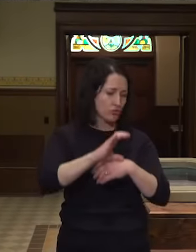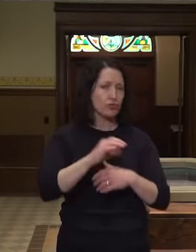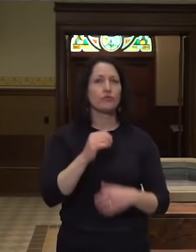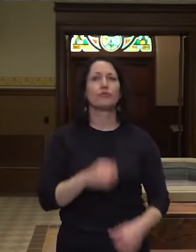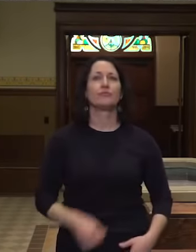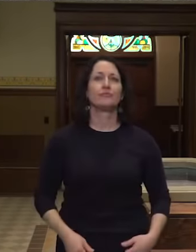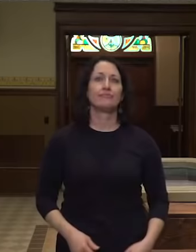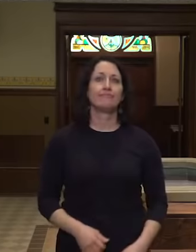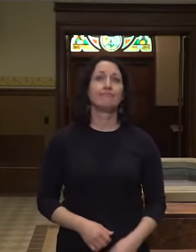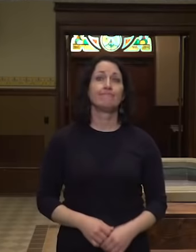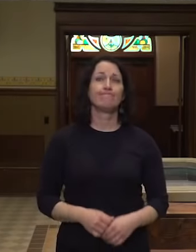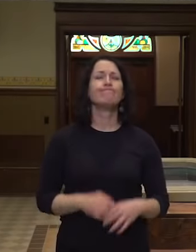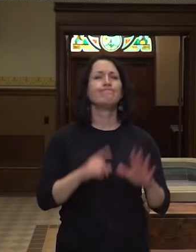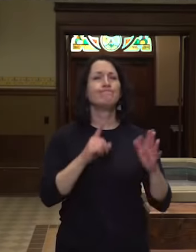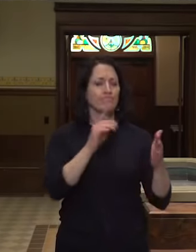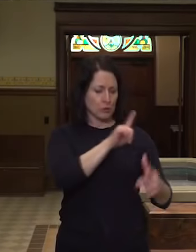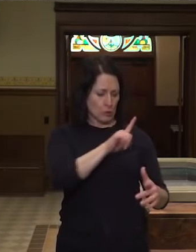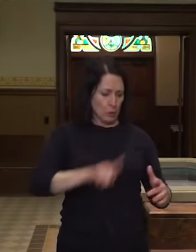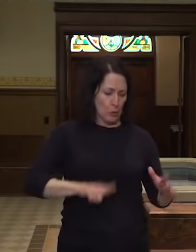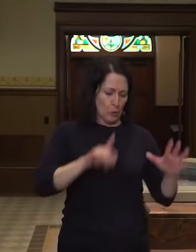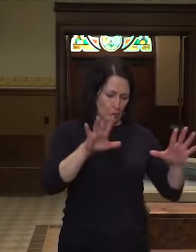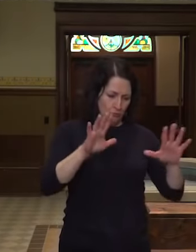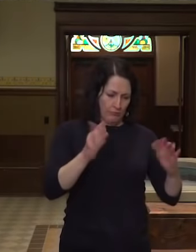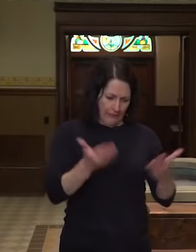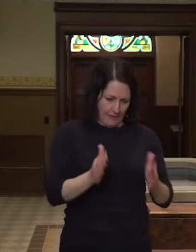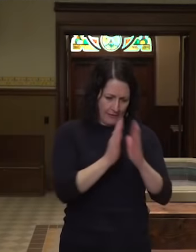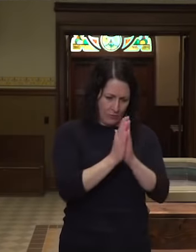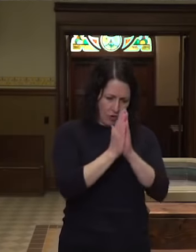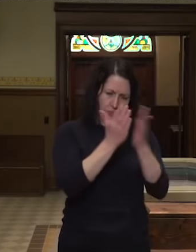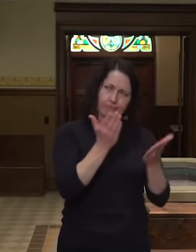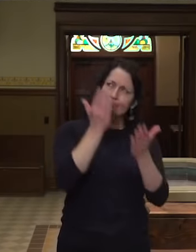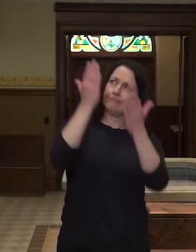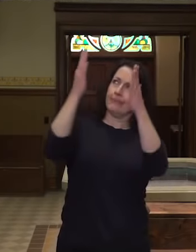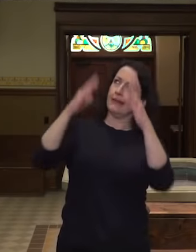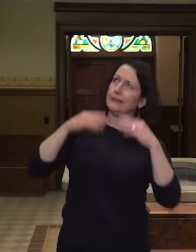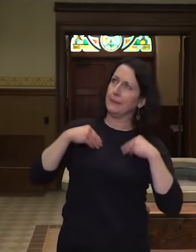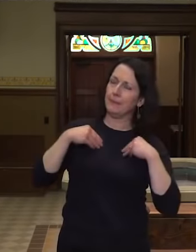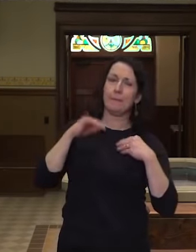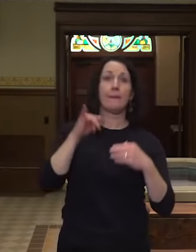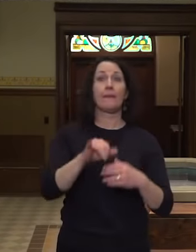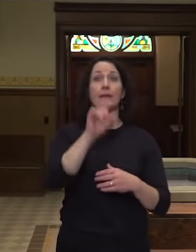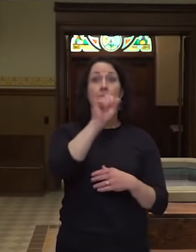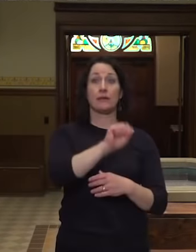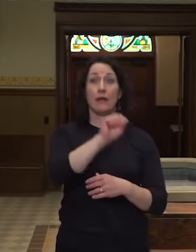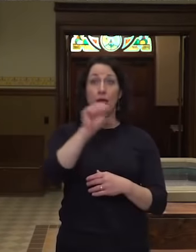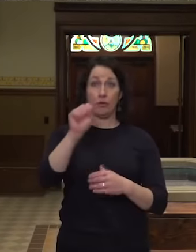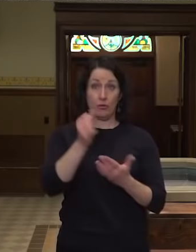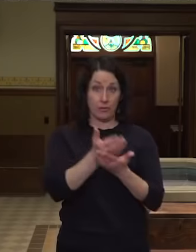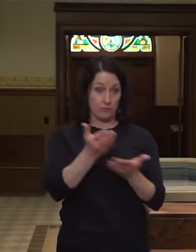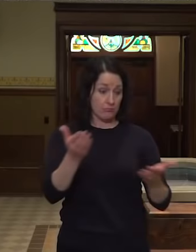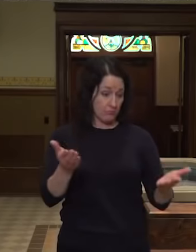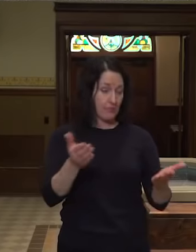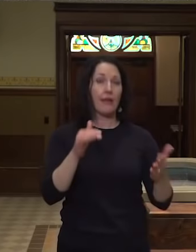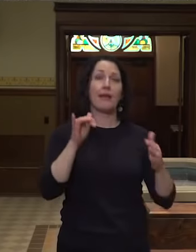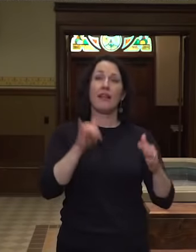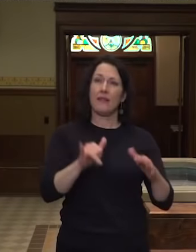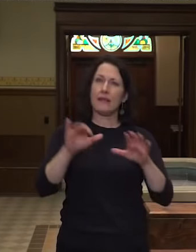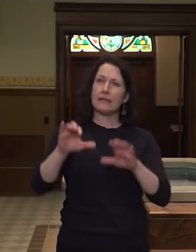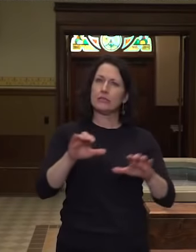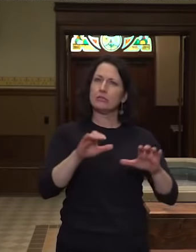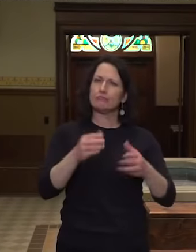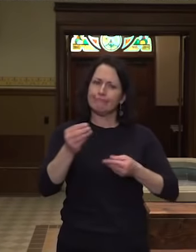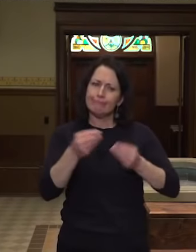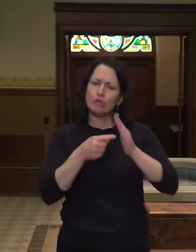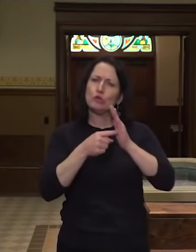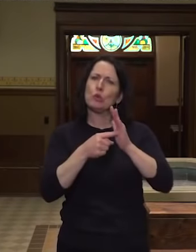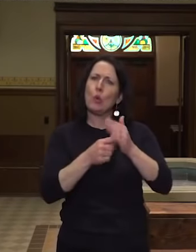church. Accept, O Lord, the prayers of your faithful with the sacrificial offerings, that through these acts of